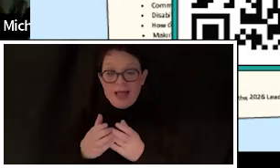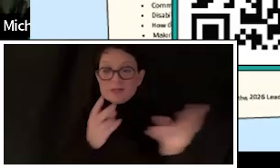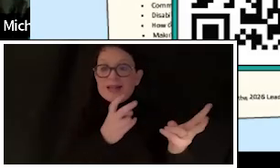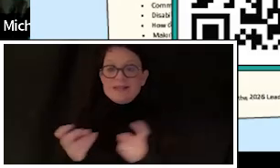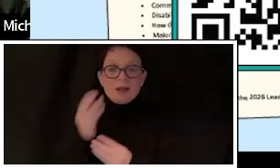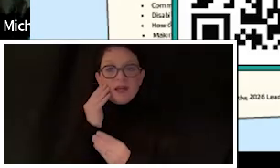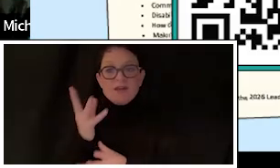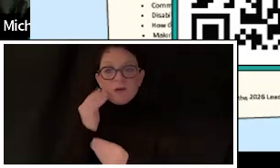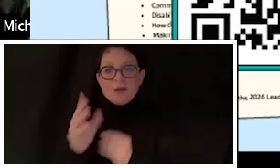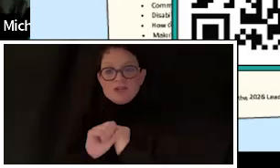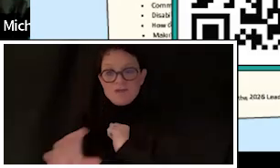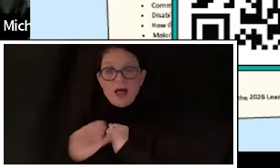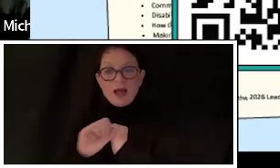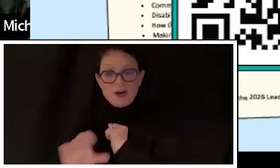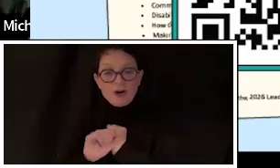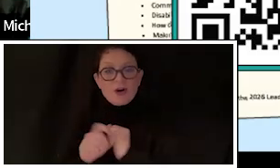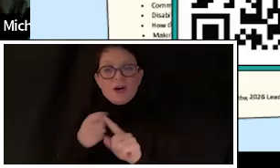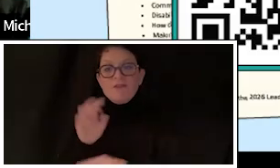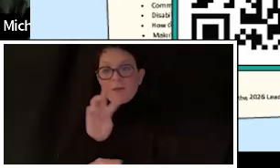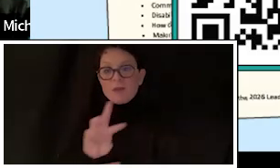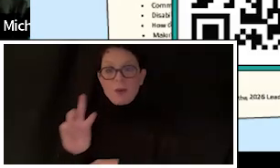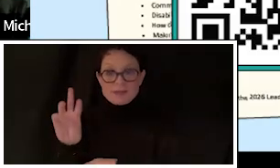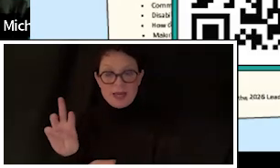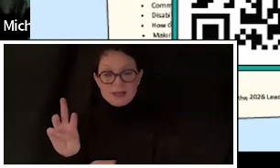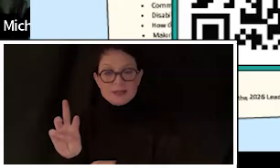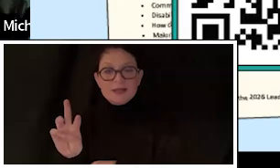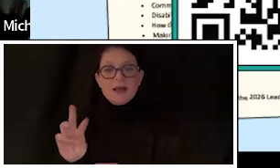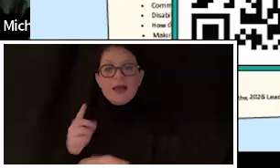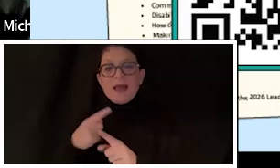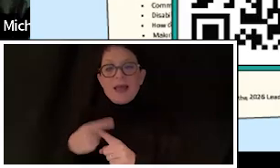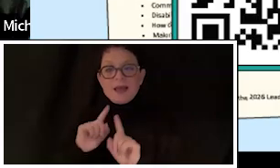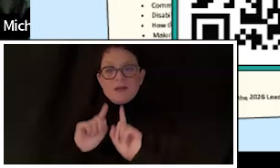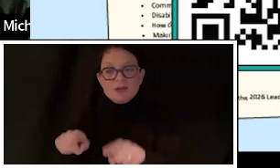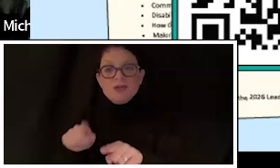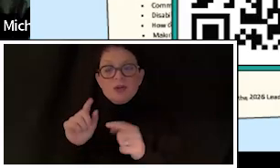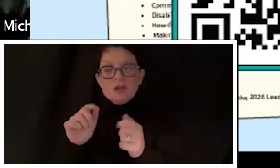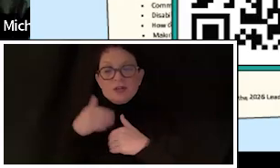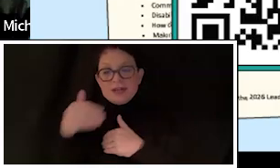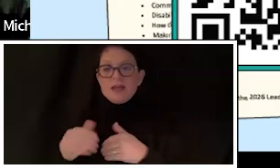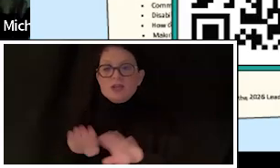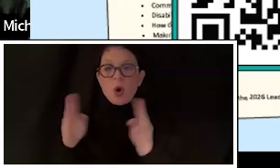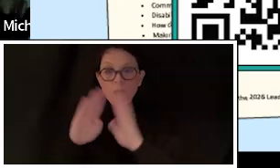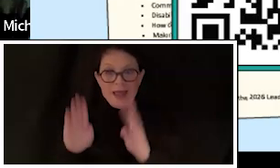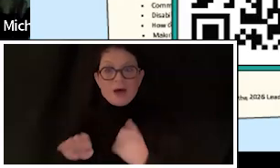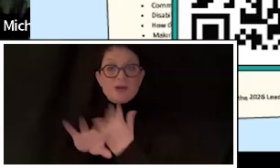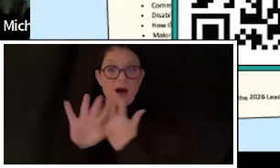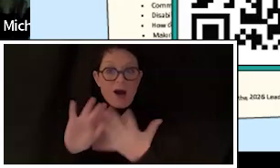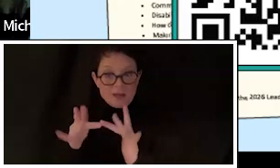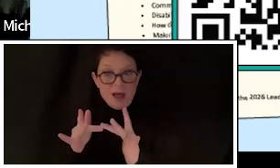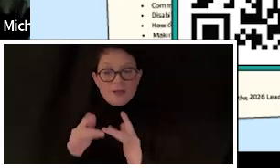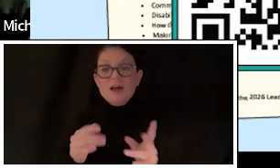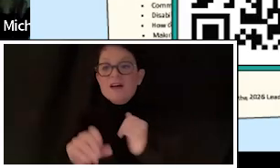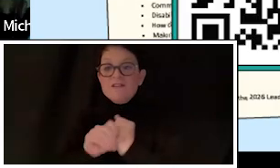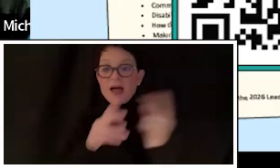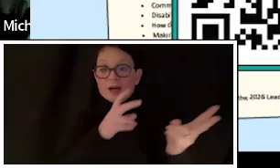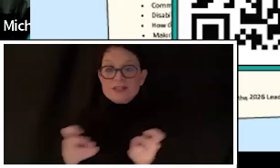an informational flyer from our website and by attending our next virtual open house. To download the